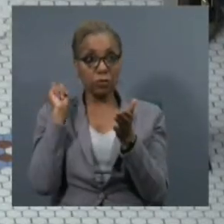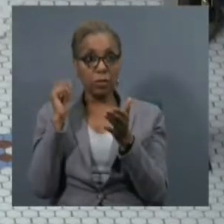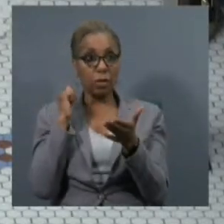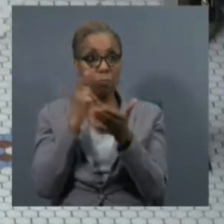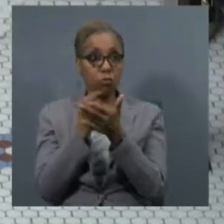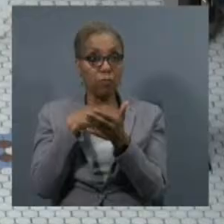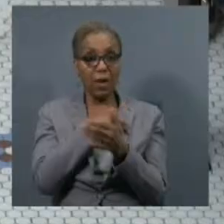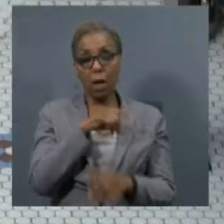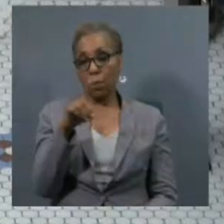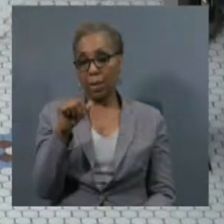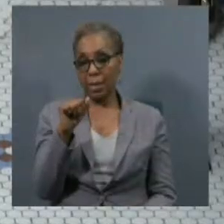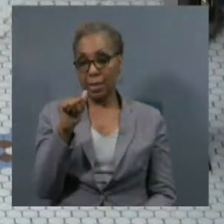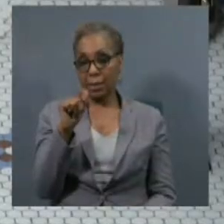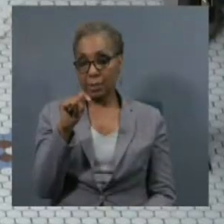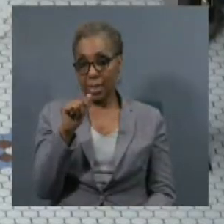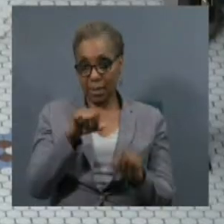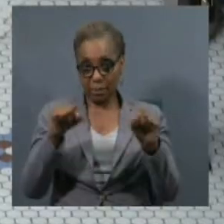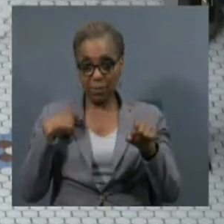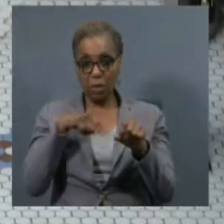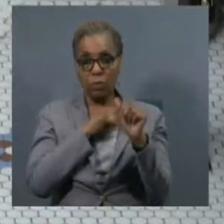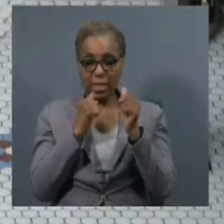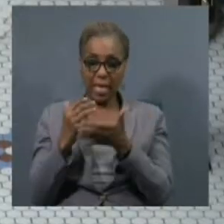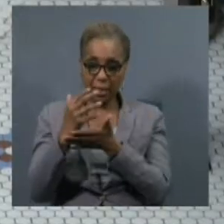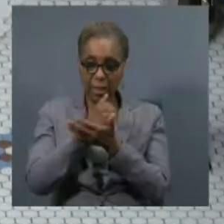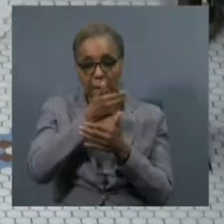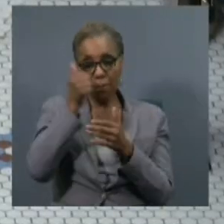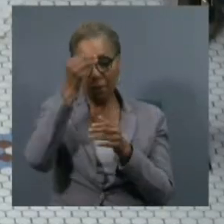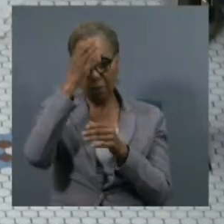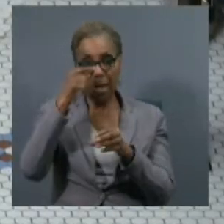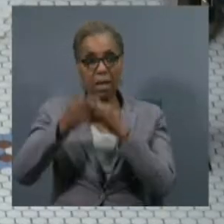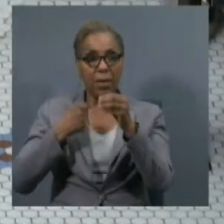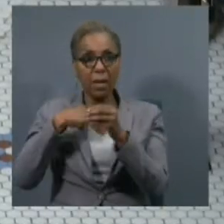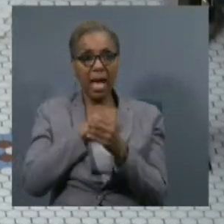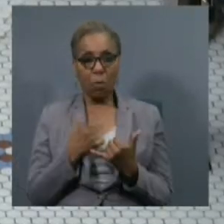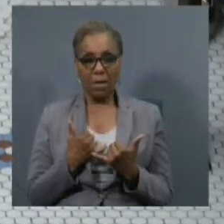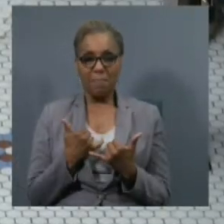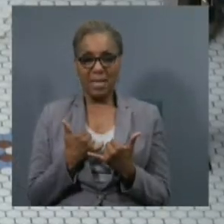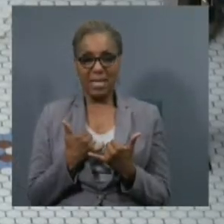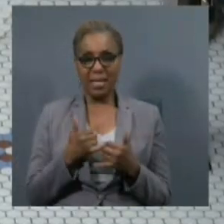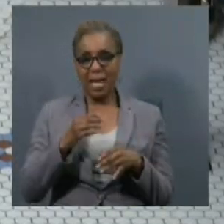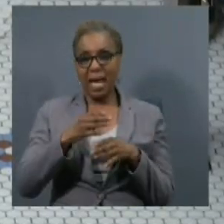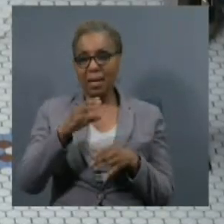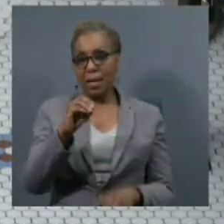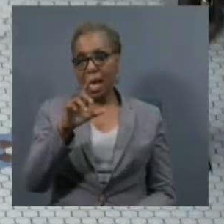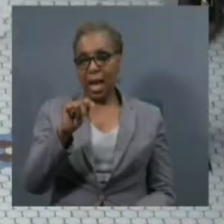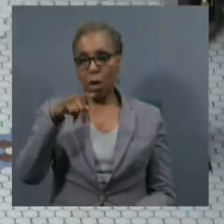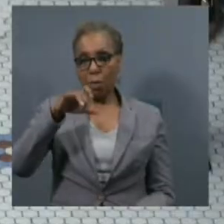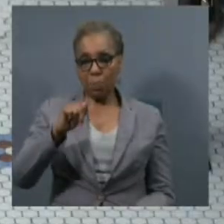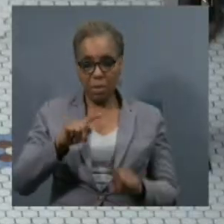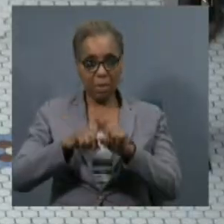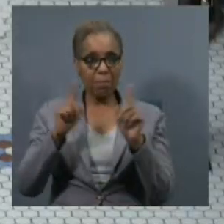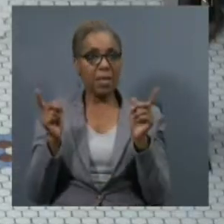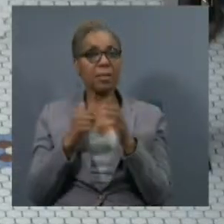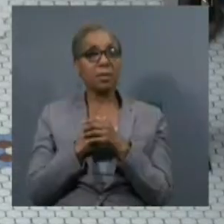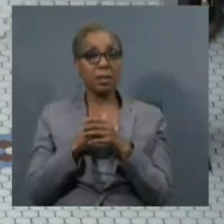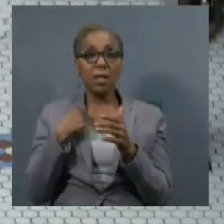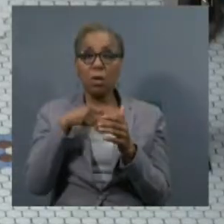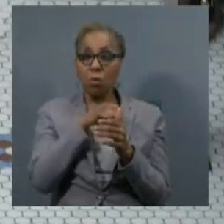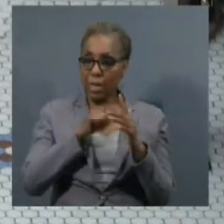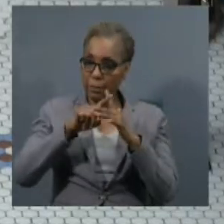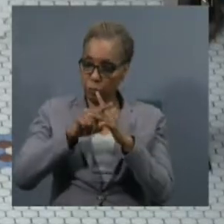data system so that we could collect better information about our immediate outputs. But I definitely say we're